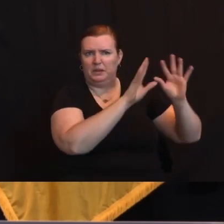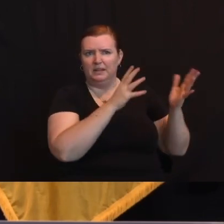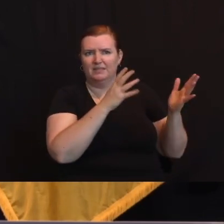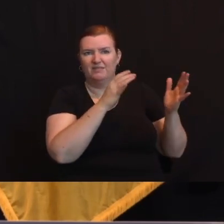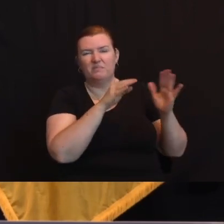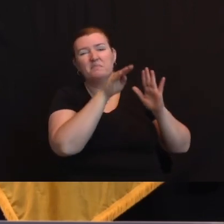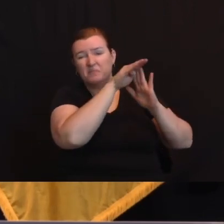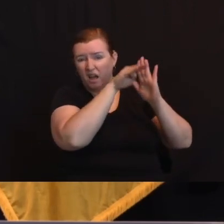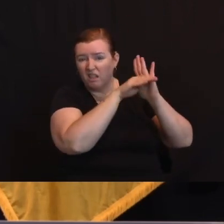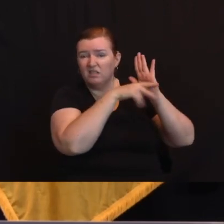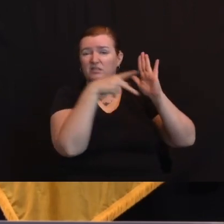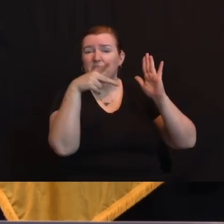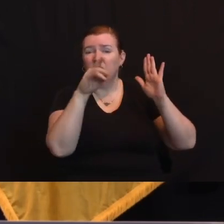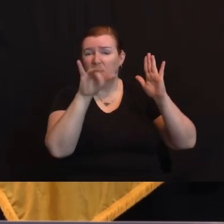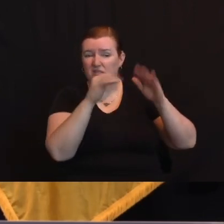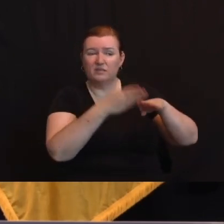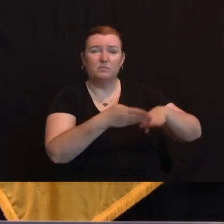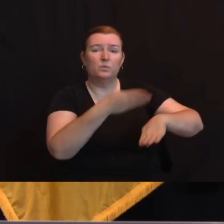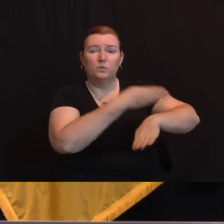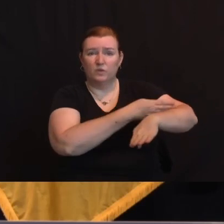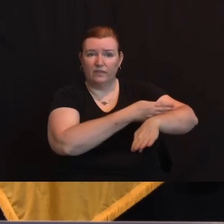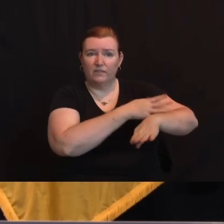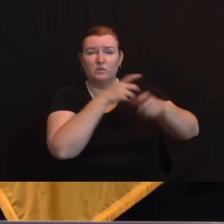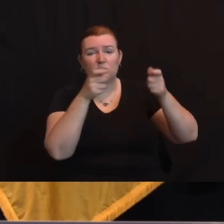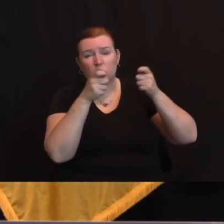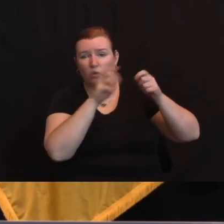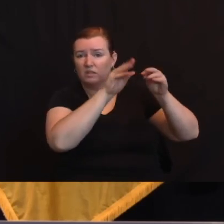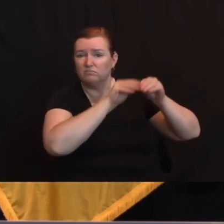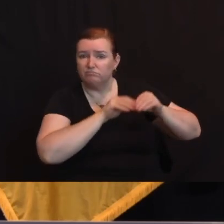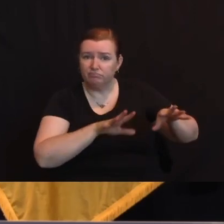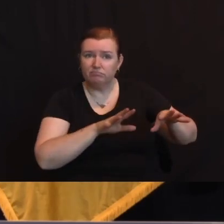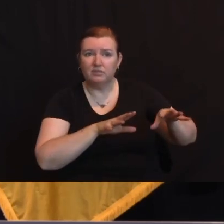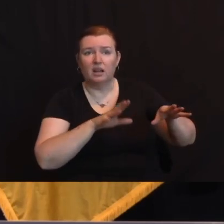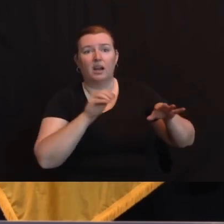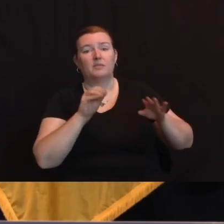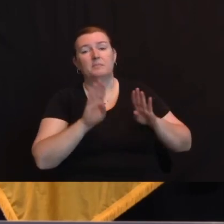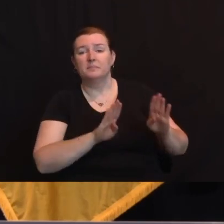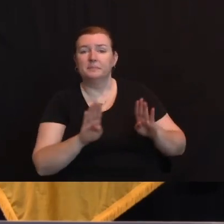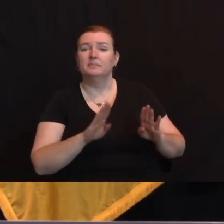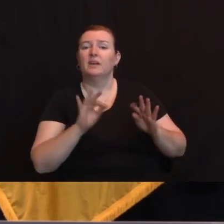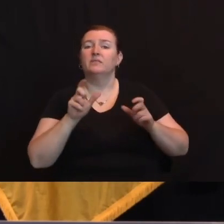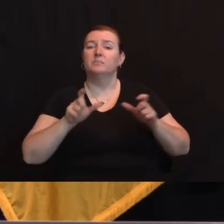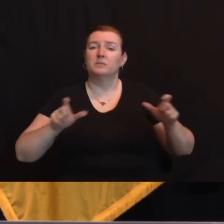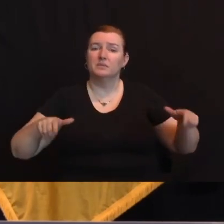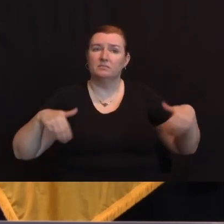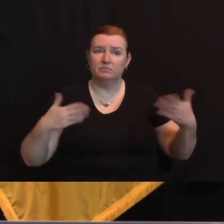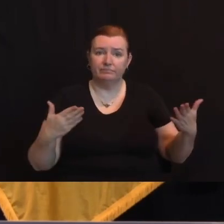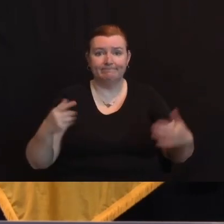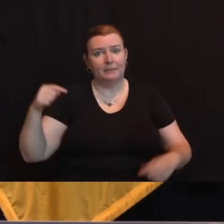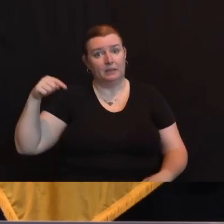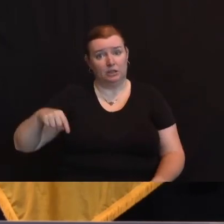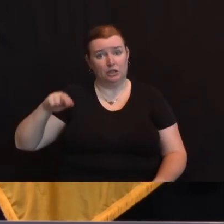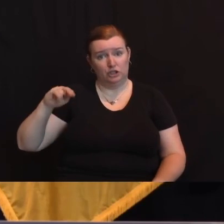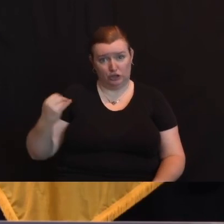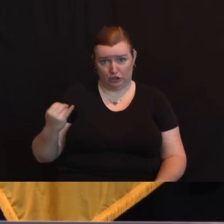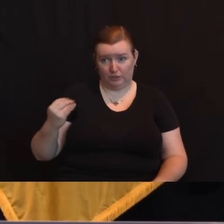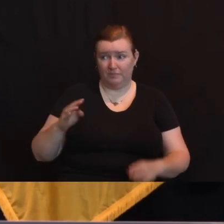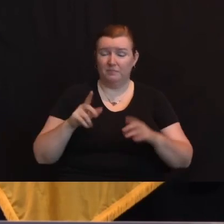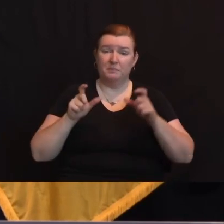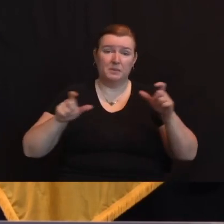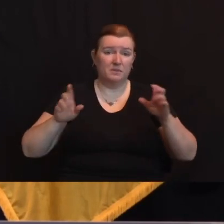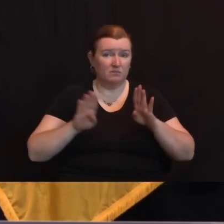behavior, and they get them under control. And that the behavior of folks inside of our state, that folks realize, you know what, when they turn back the clock or